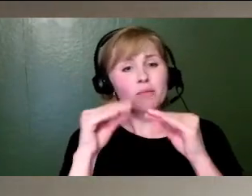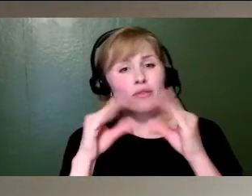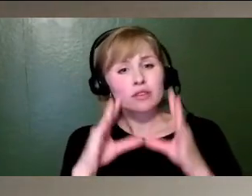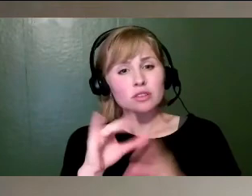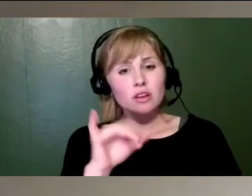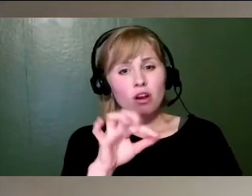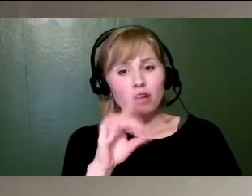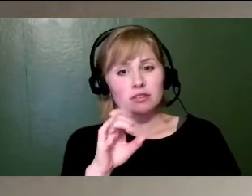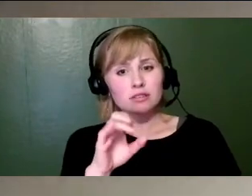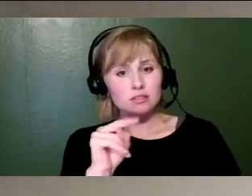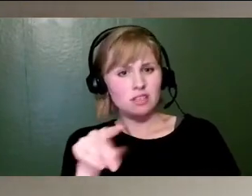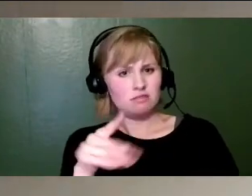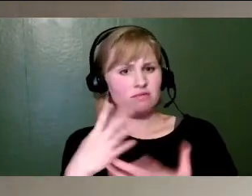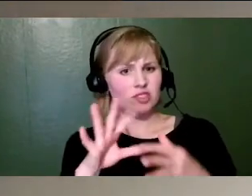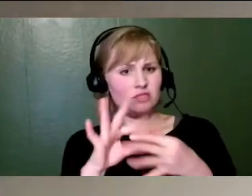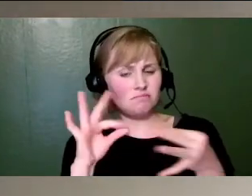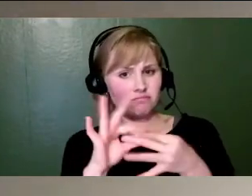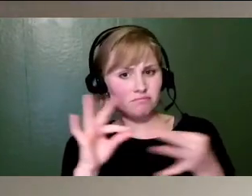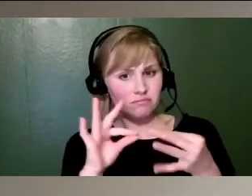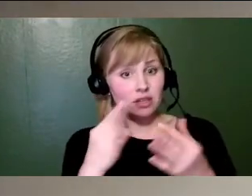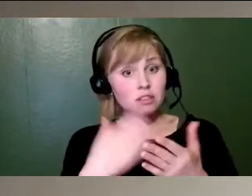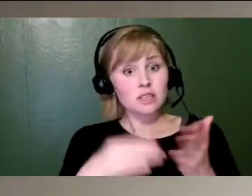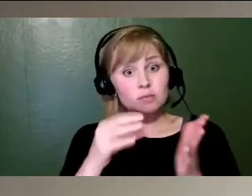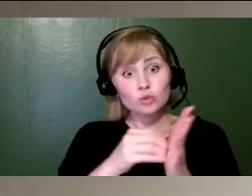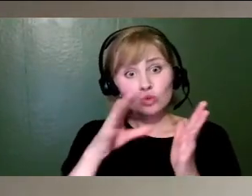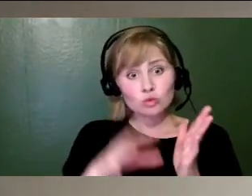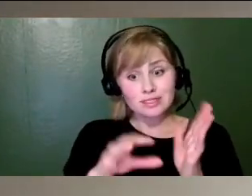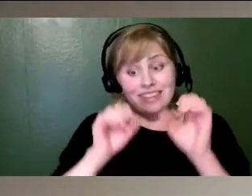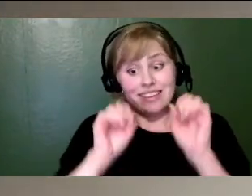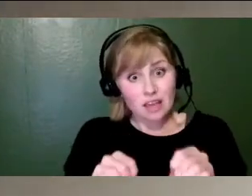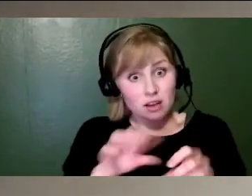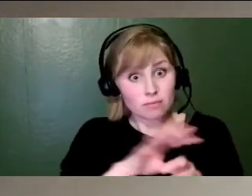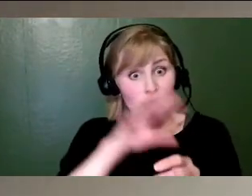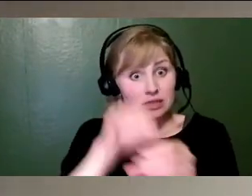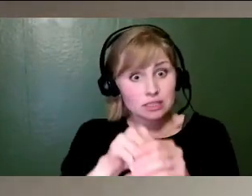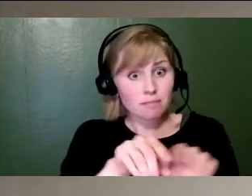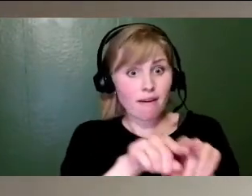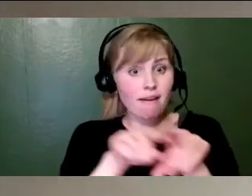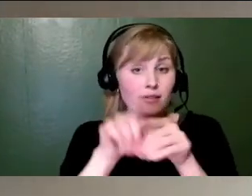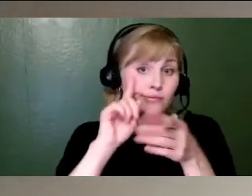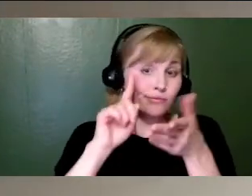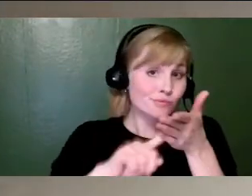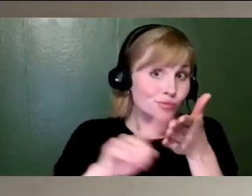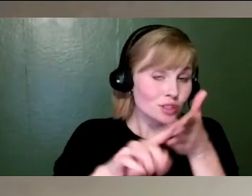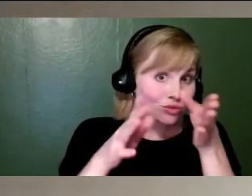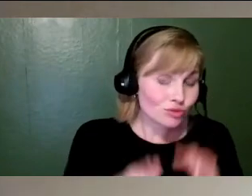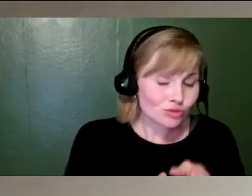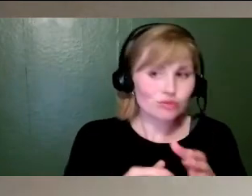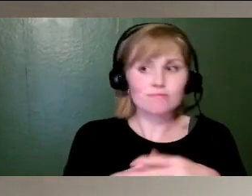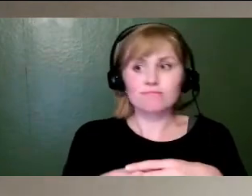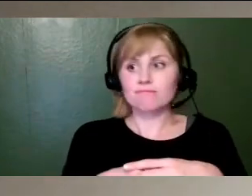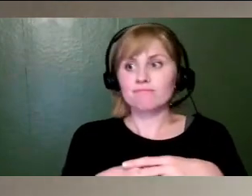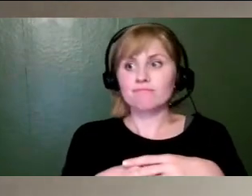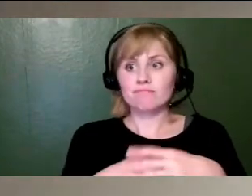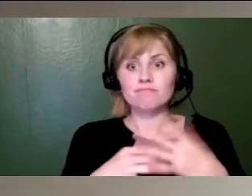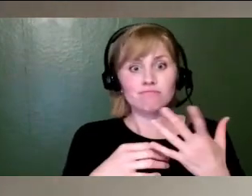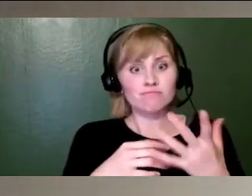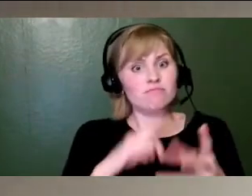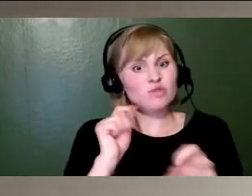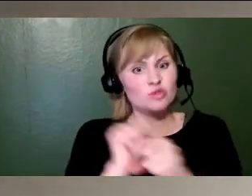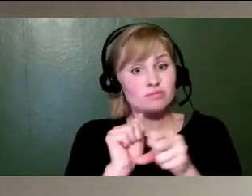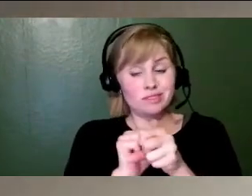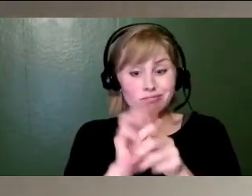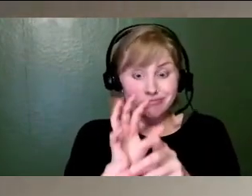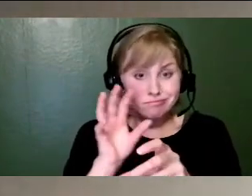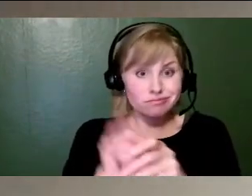to, are able to participate as student researchers and have practical learning opportunities